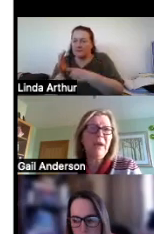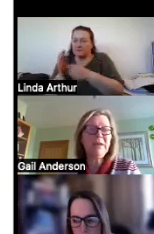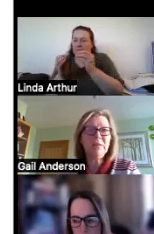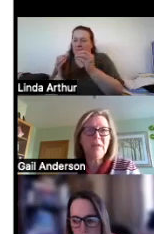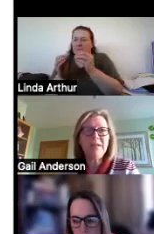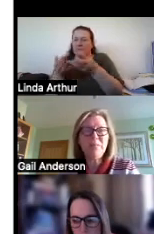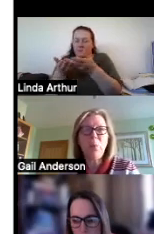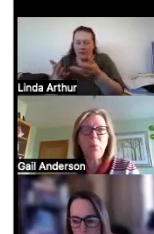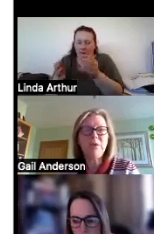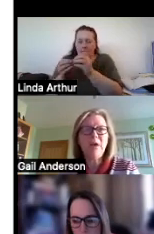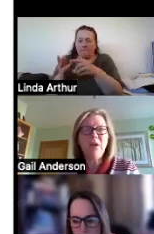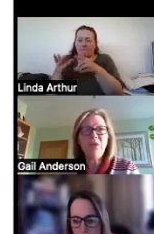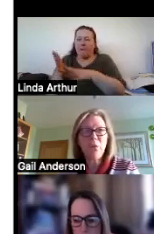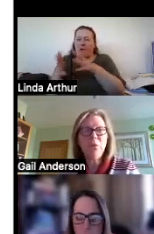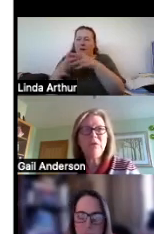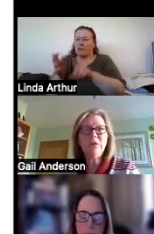and rectum. So they support